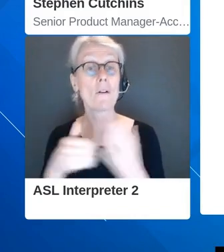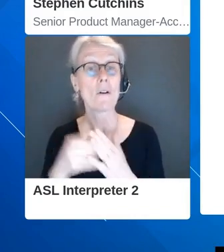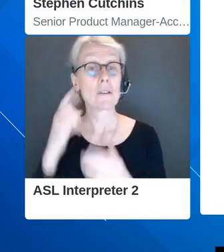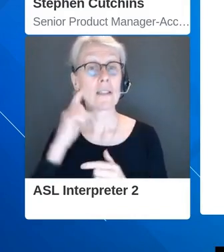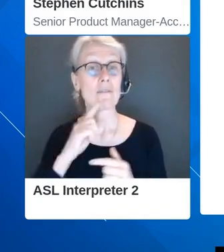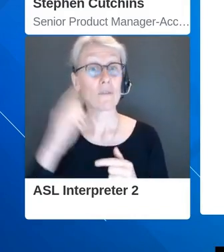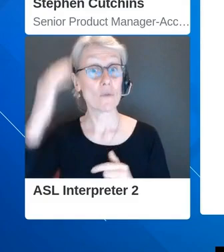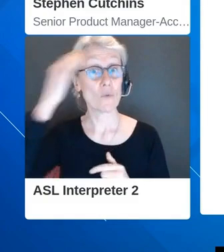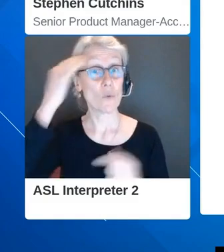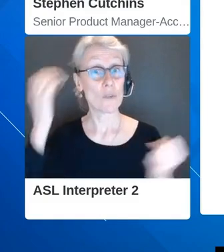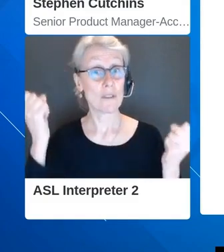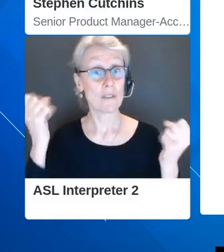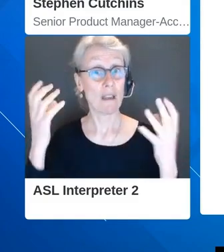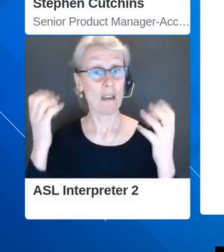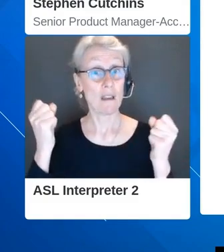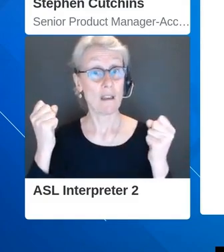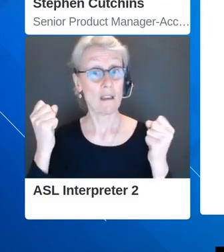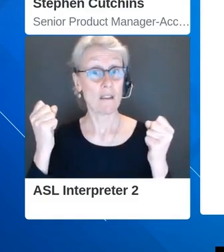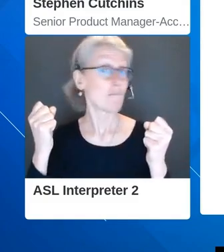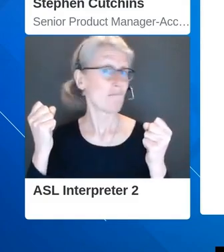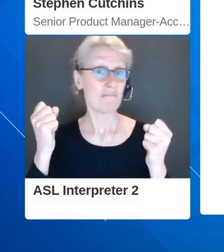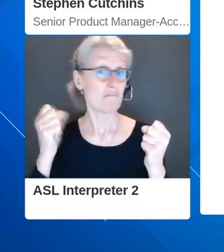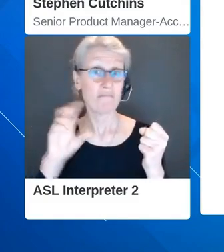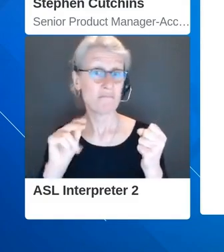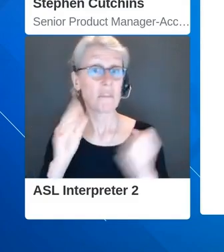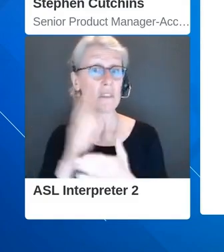sign language, so you also should have captions.